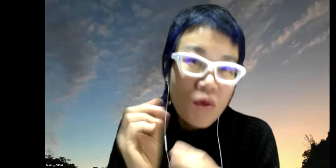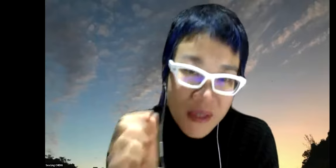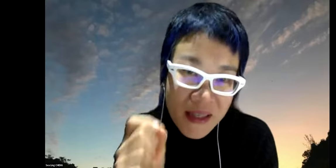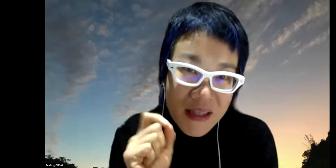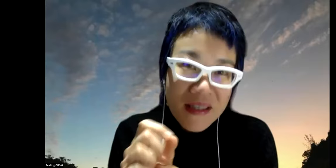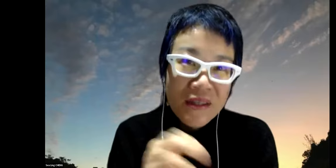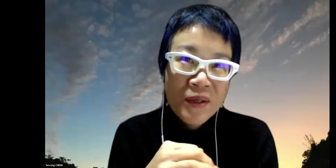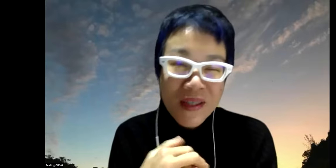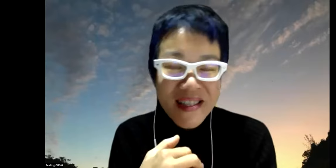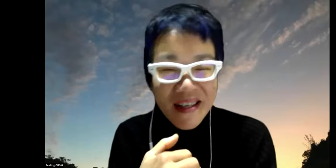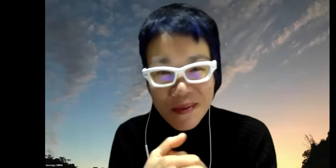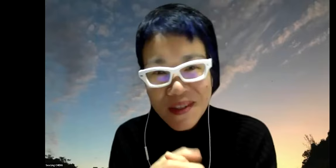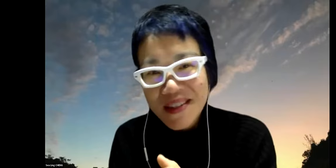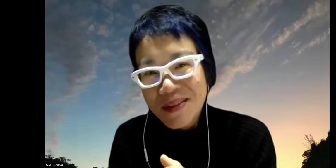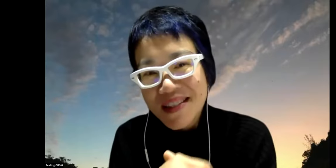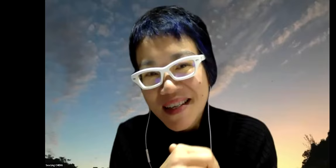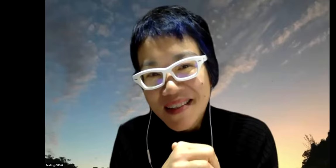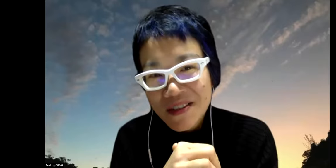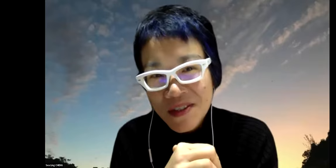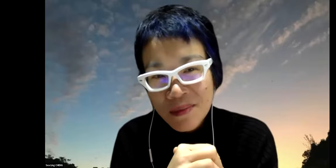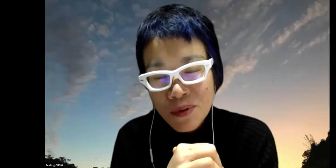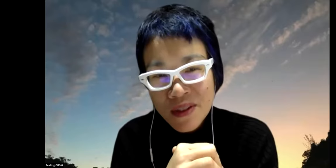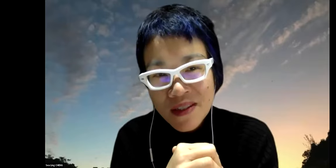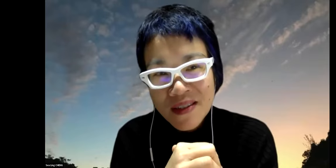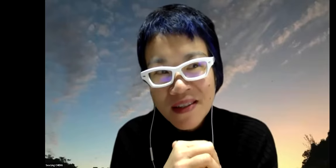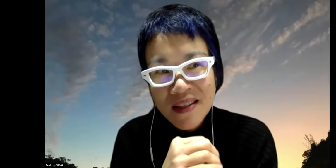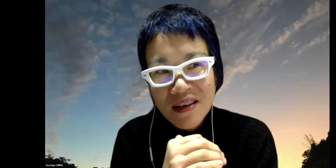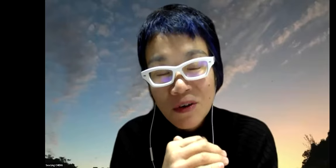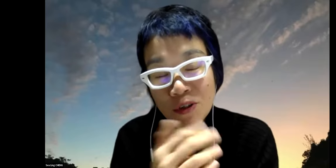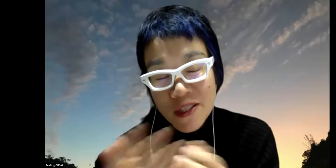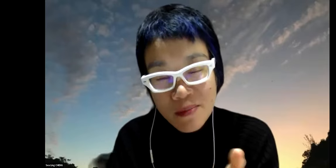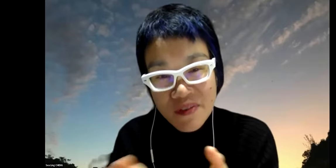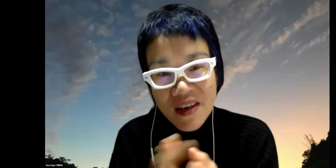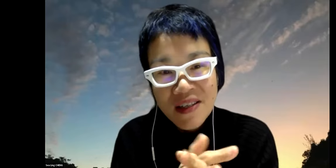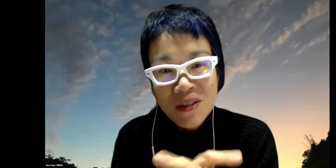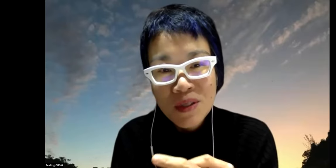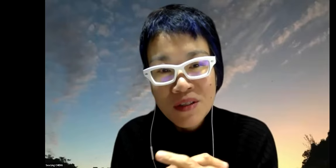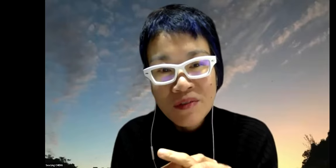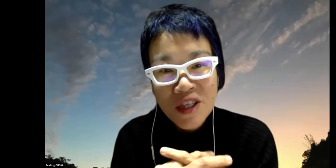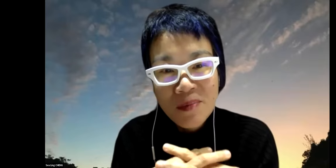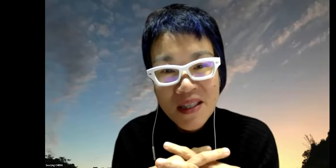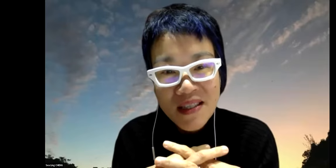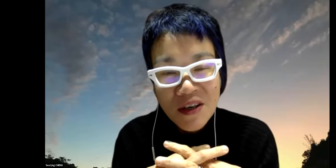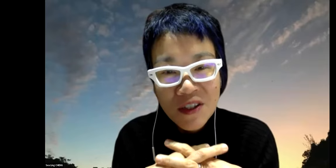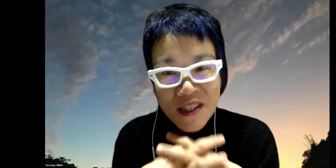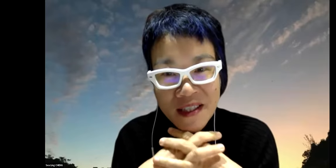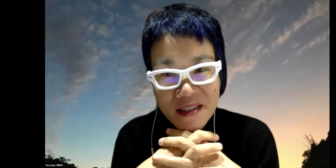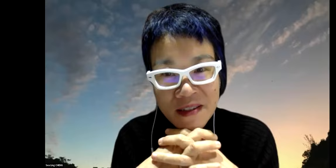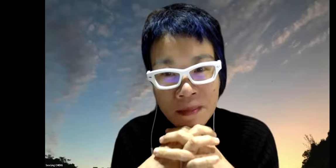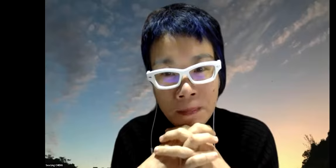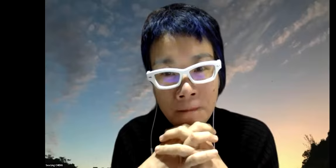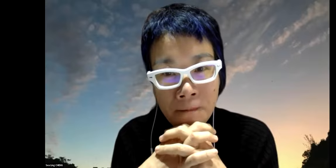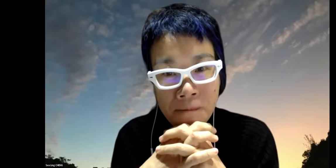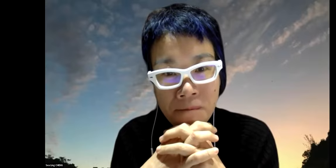the moment they hear the word sex work, they would say that you supported or you sympathized with Japanese